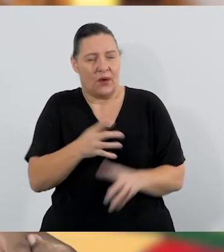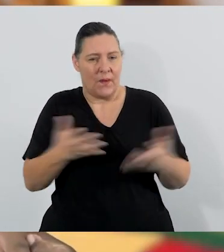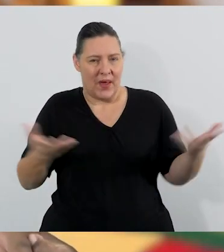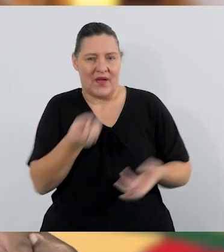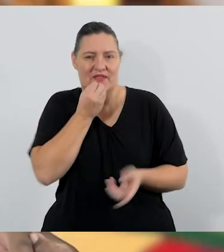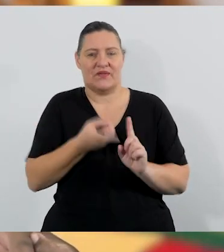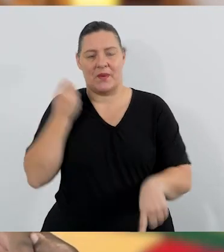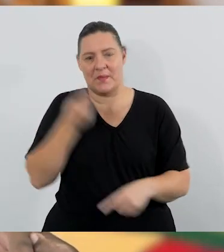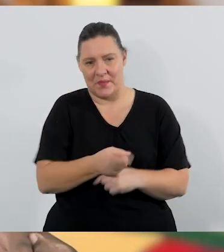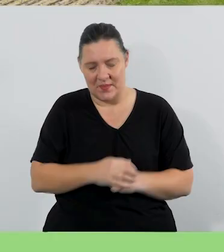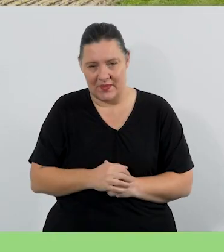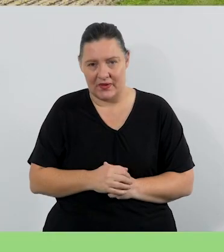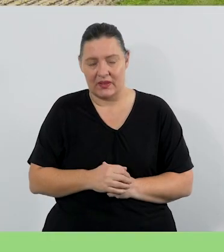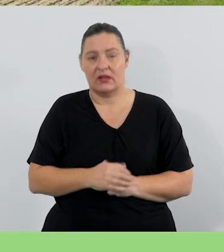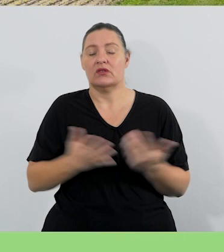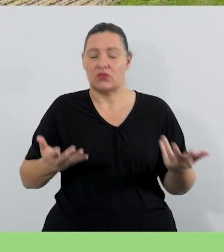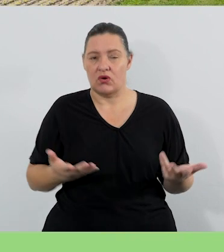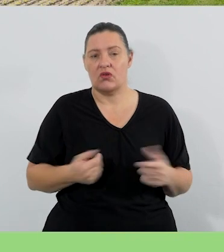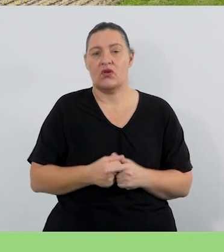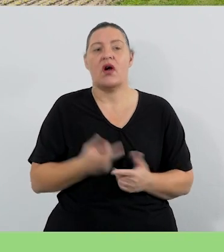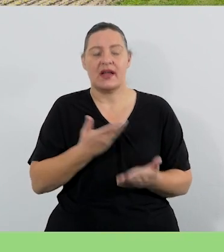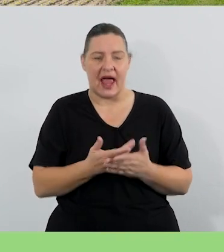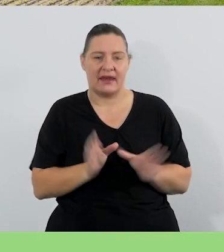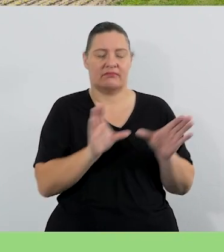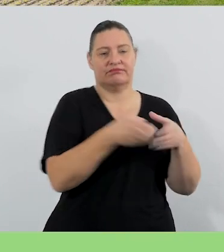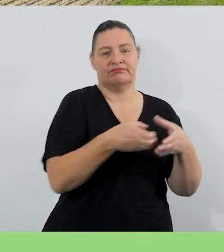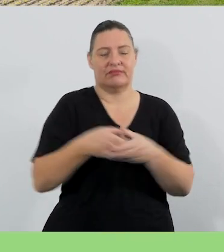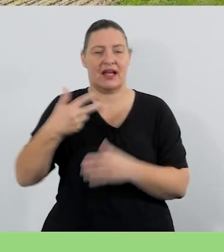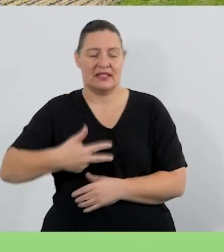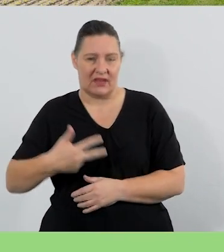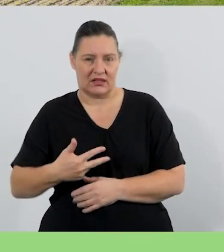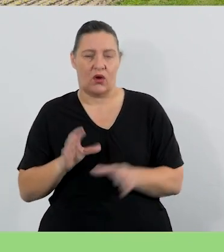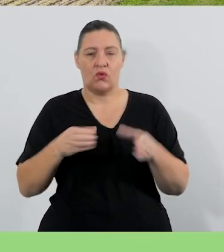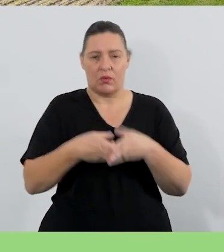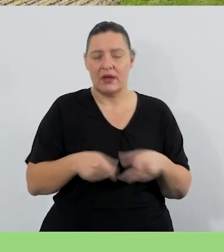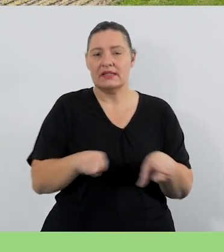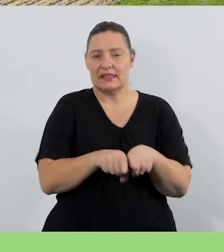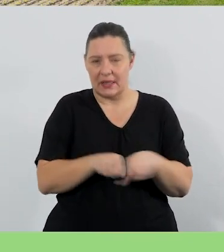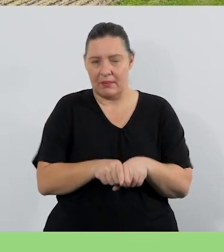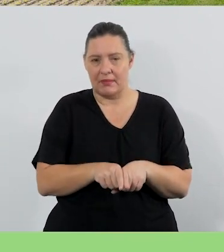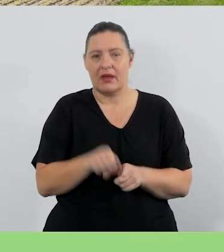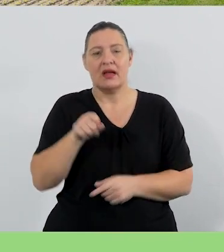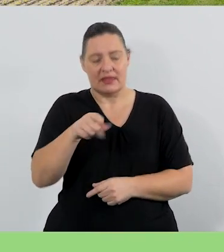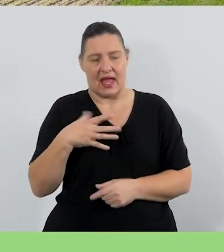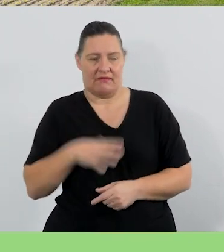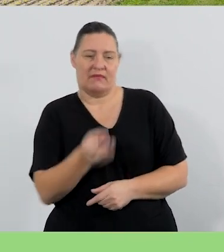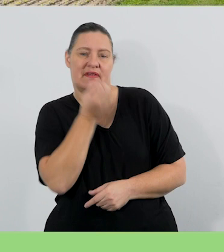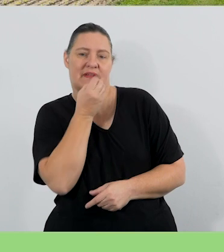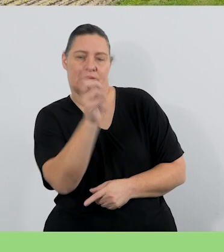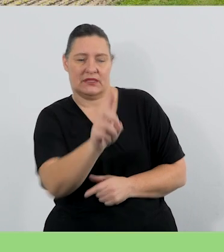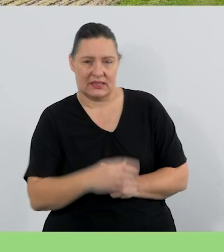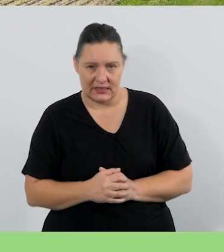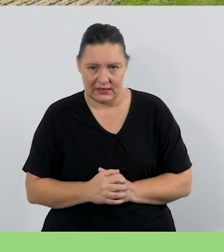where the feeding comes in. So organisms can be classified into groups according to what they